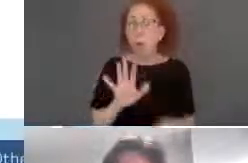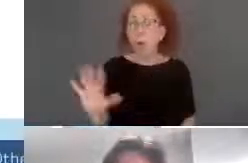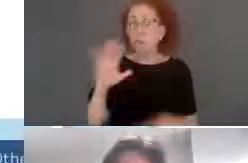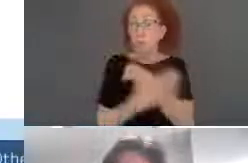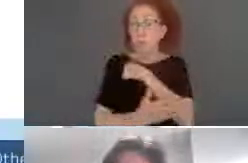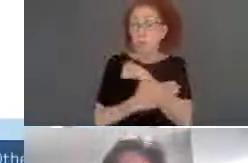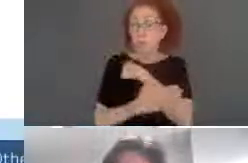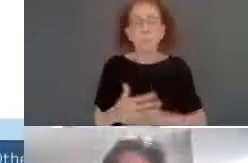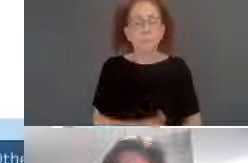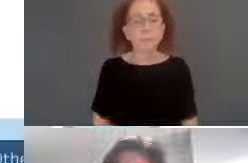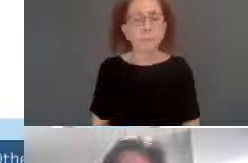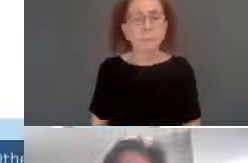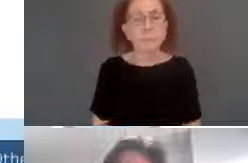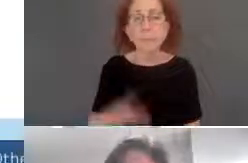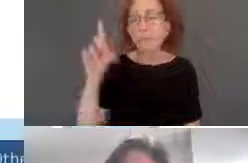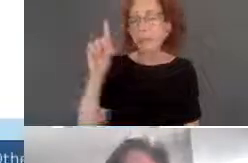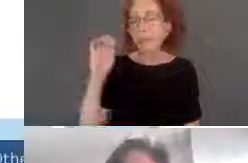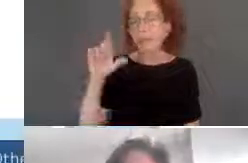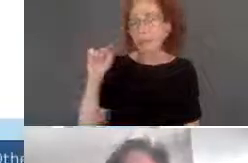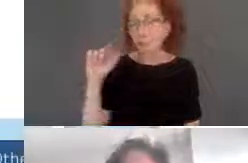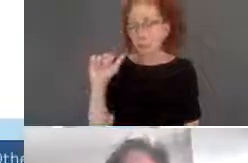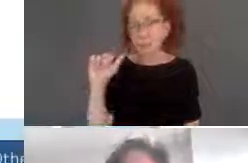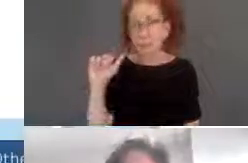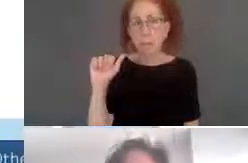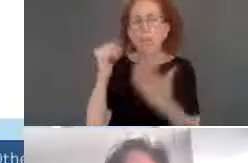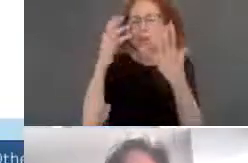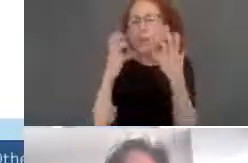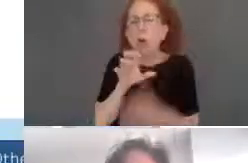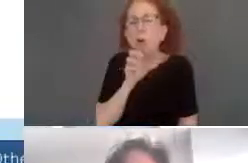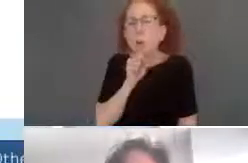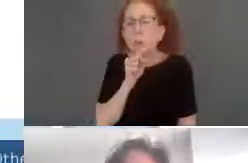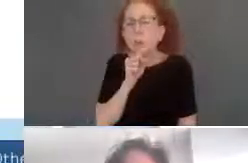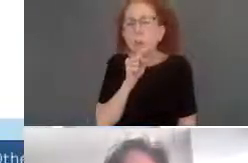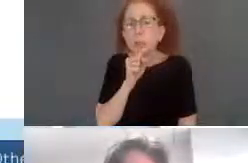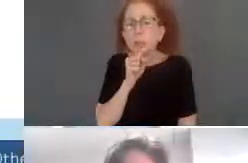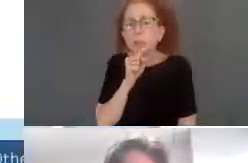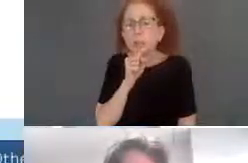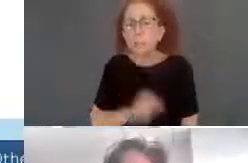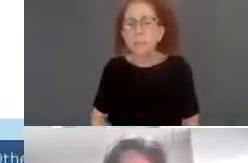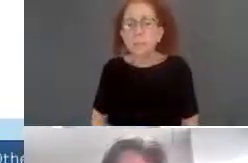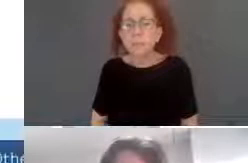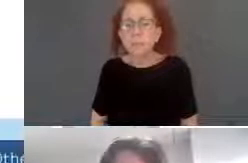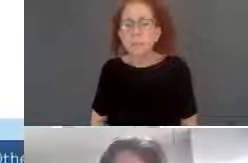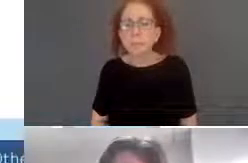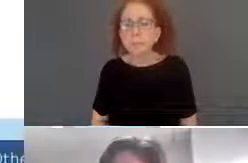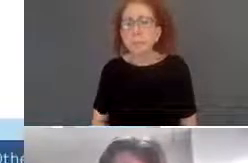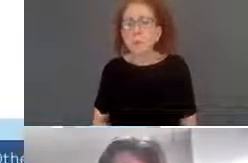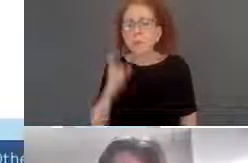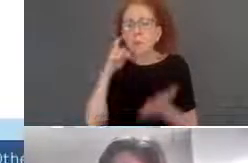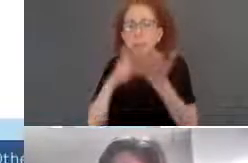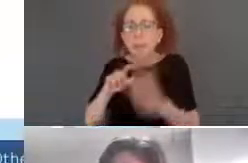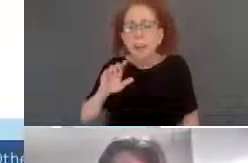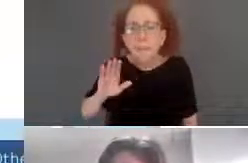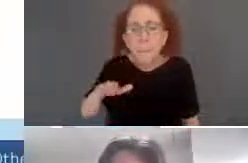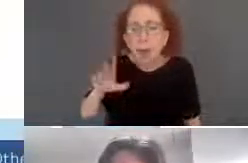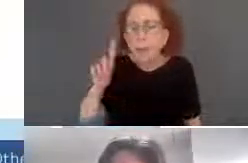now, the Delta variant is that dark orange bar, and you can see dates down at the bottom.